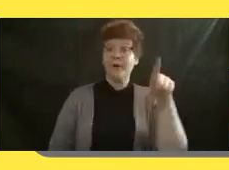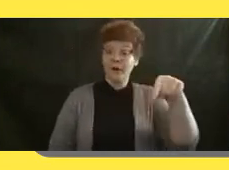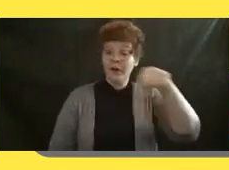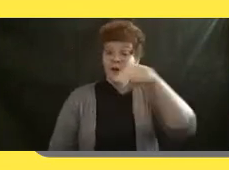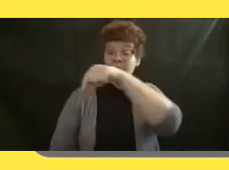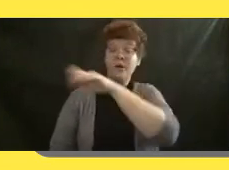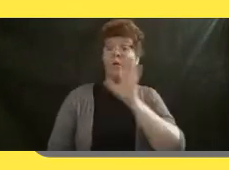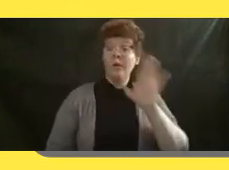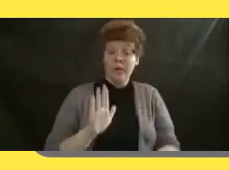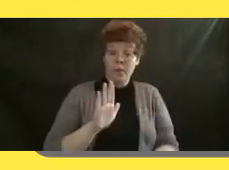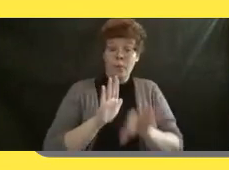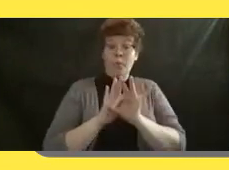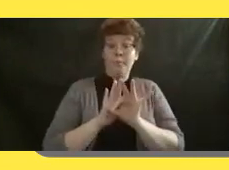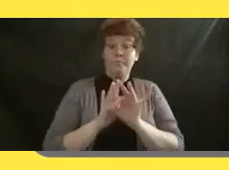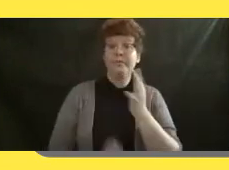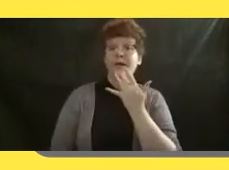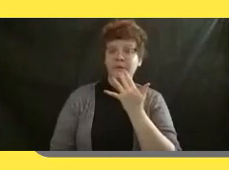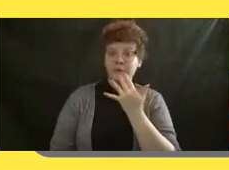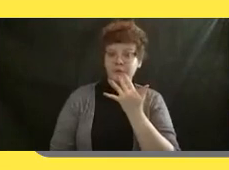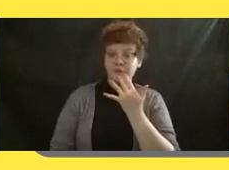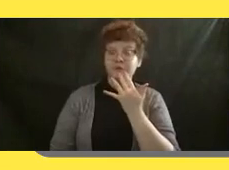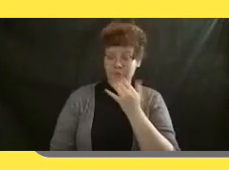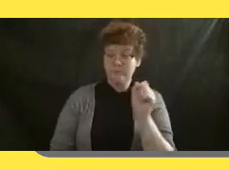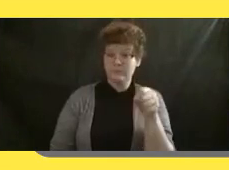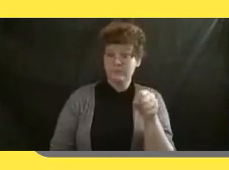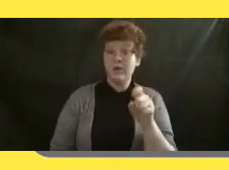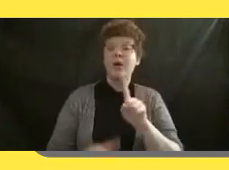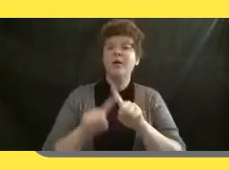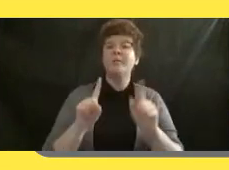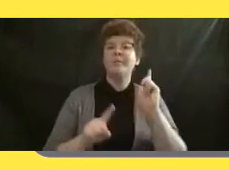attributes of colors, but when we get to start working with type,